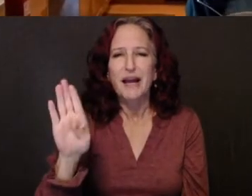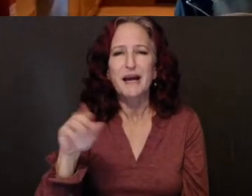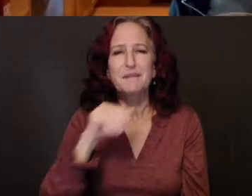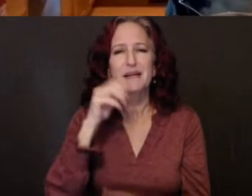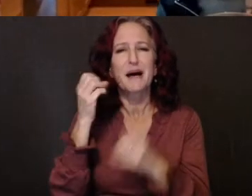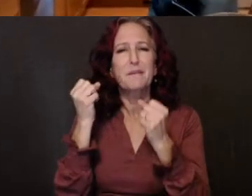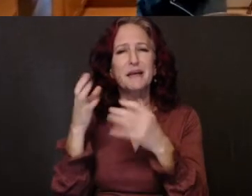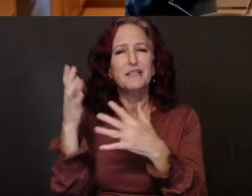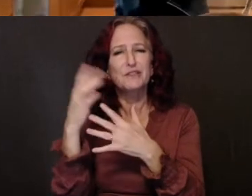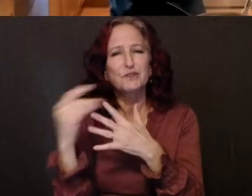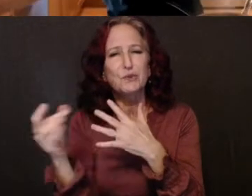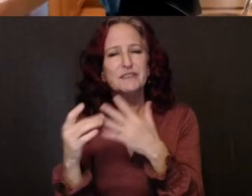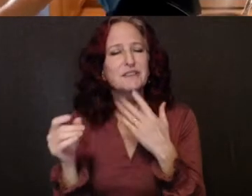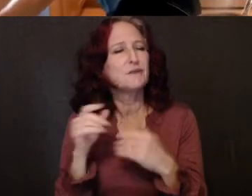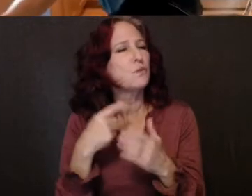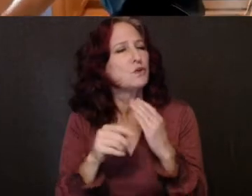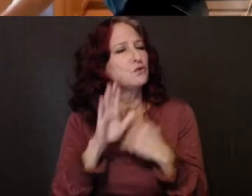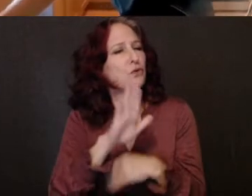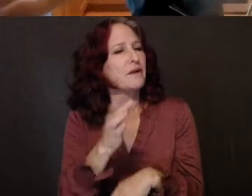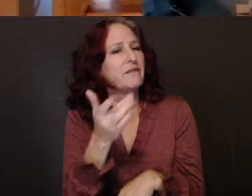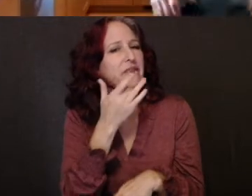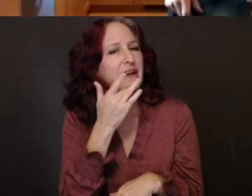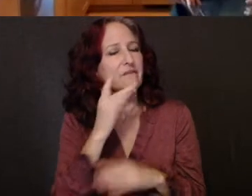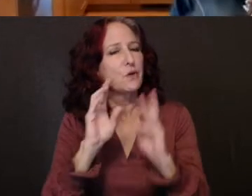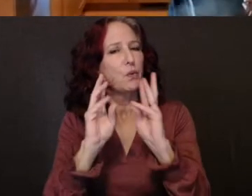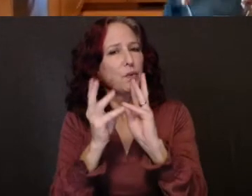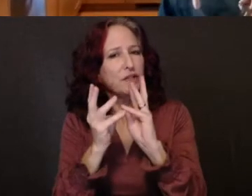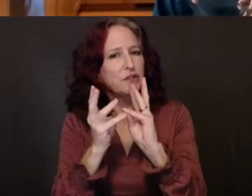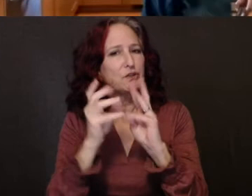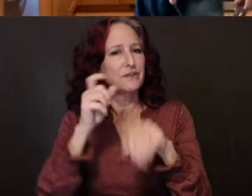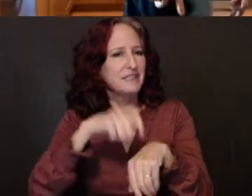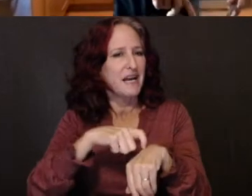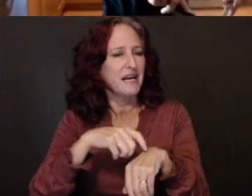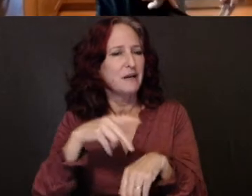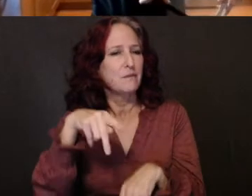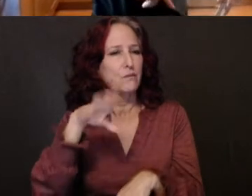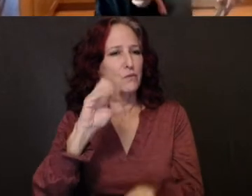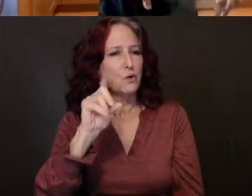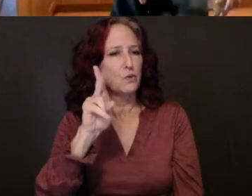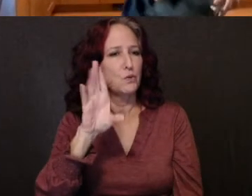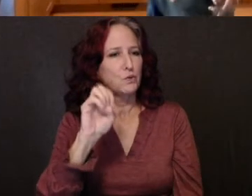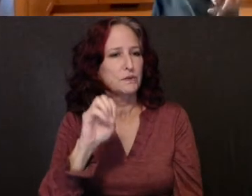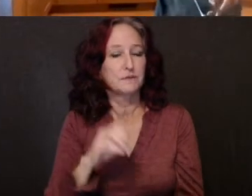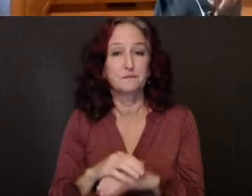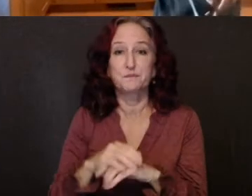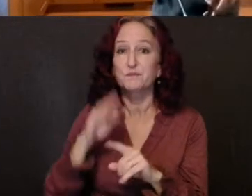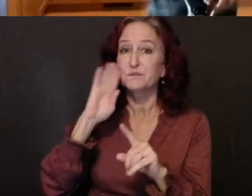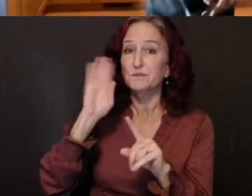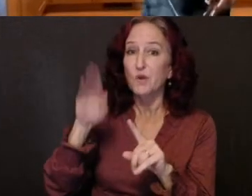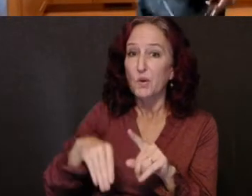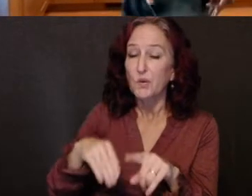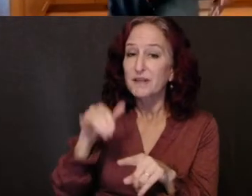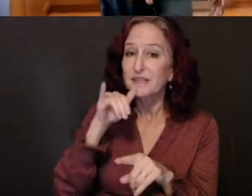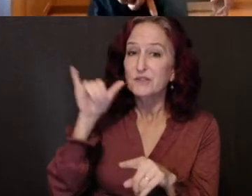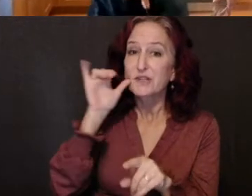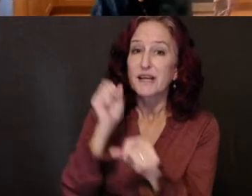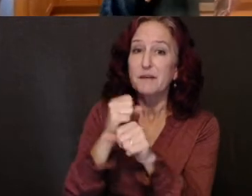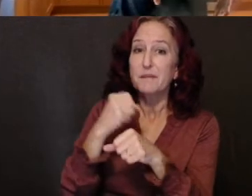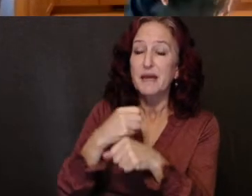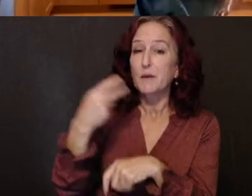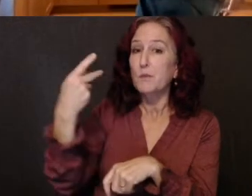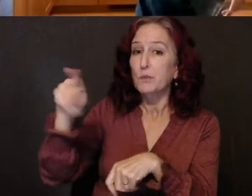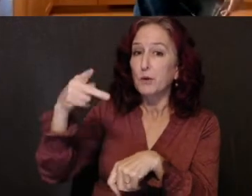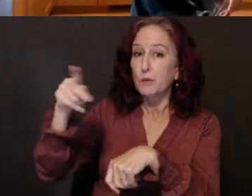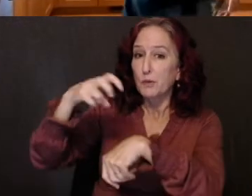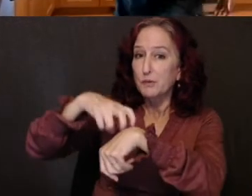get a little more drab looking and there aren't so many choices. What are your favorite sort of winter